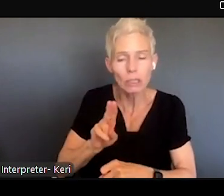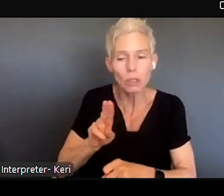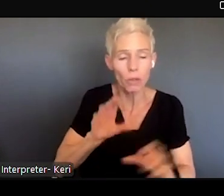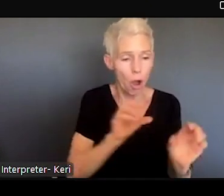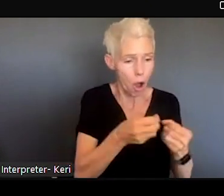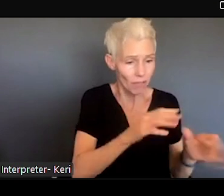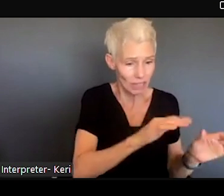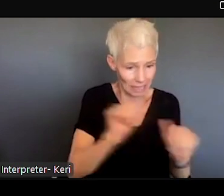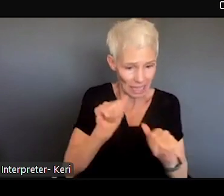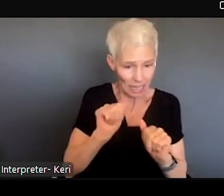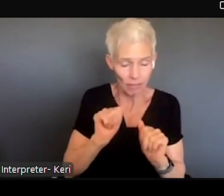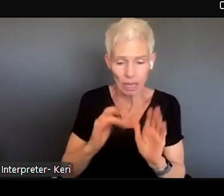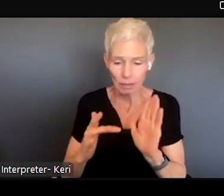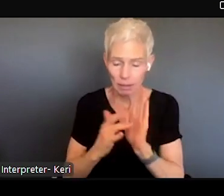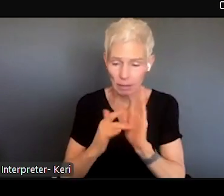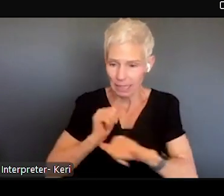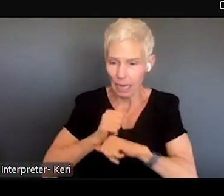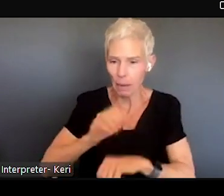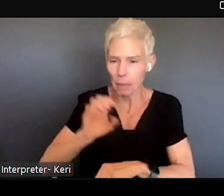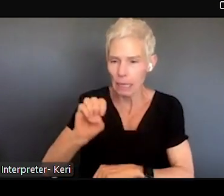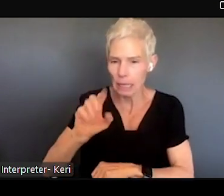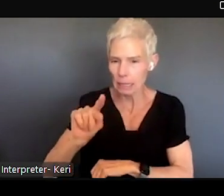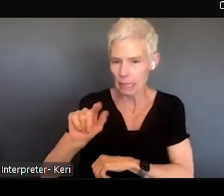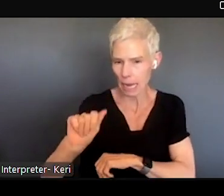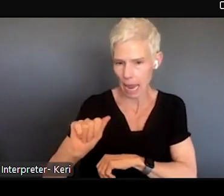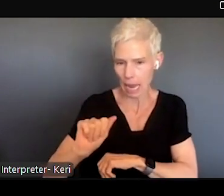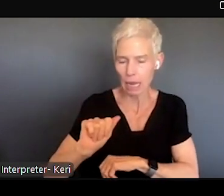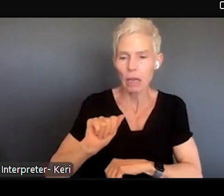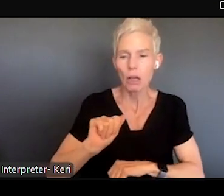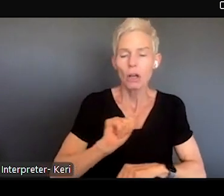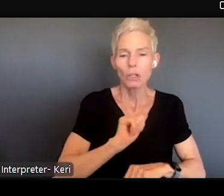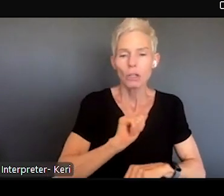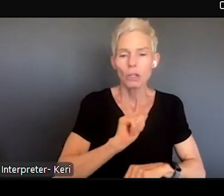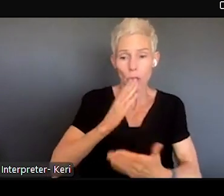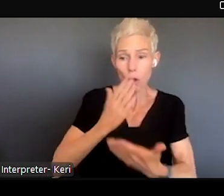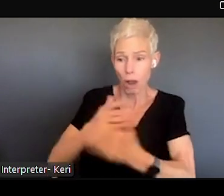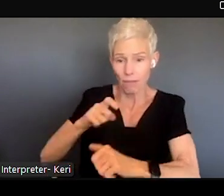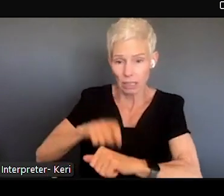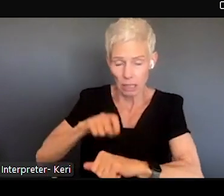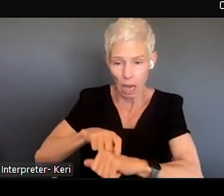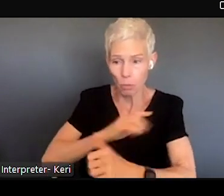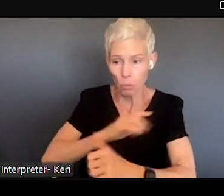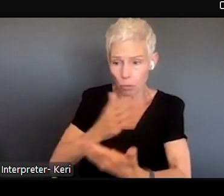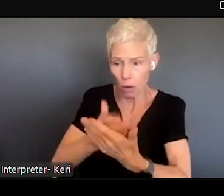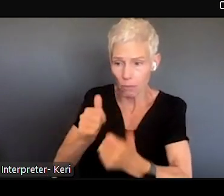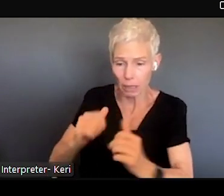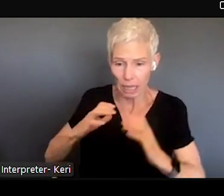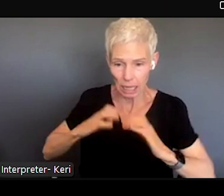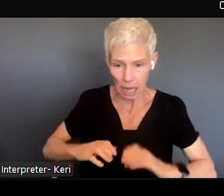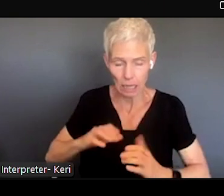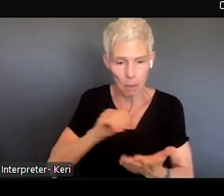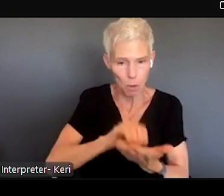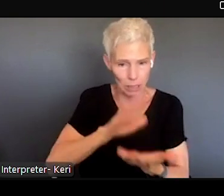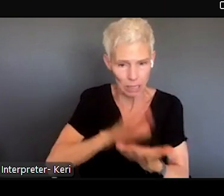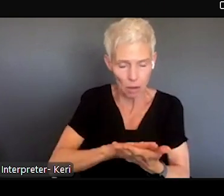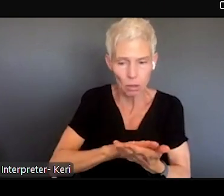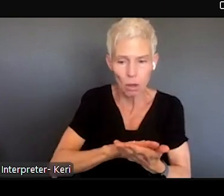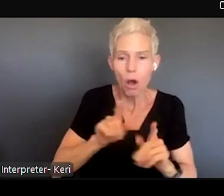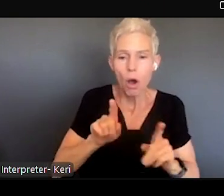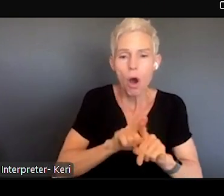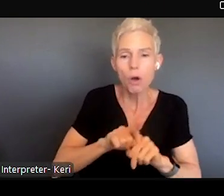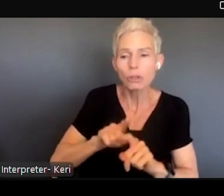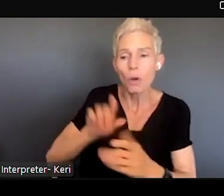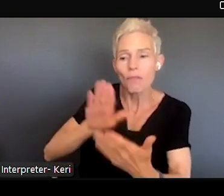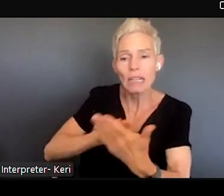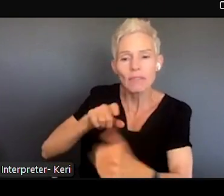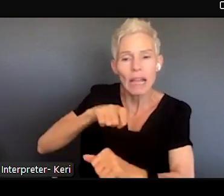office. We always put in an arrival time when we arrive with the client. And we also put in a face to face time when we arrive with the client